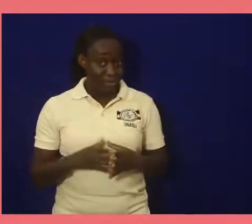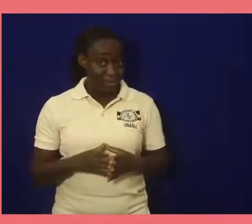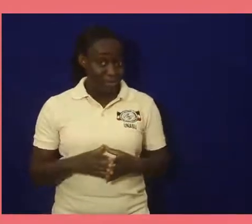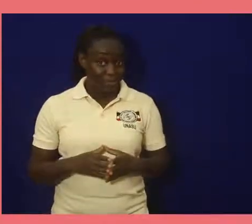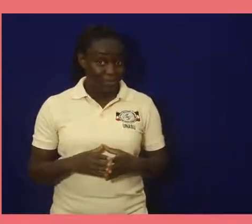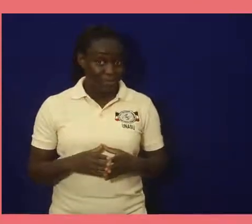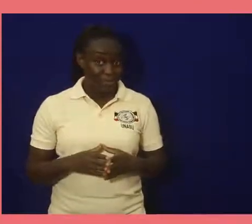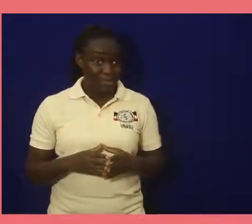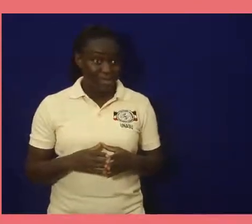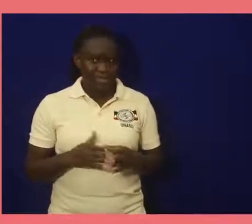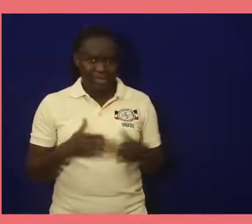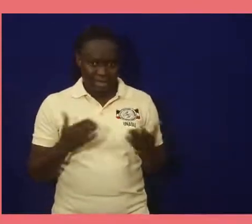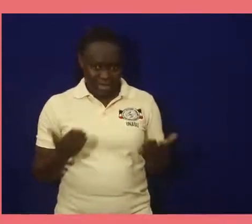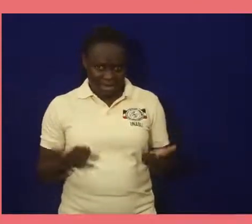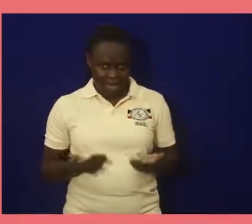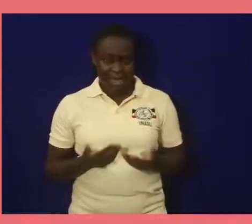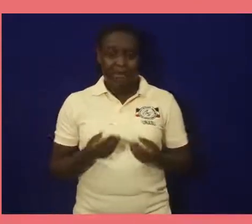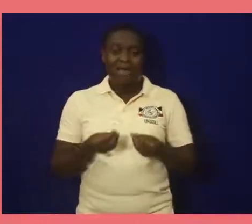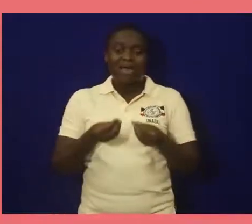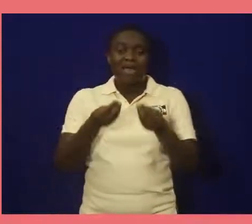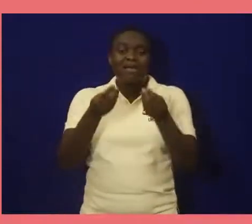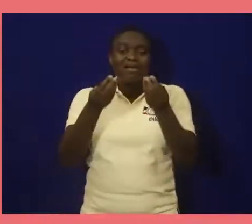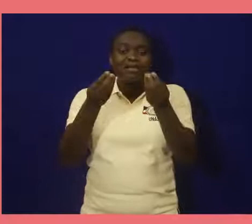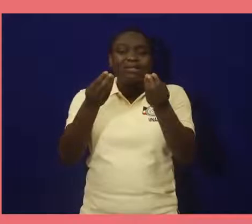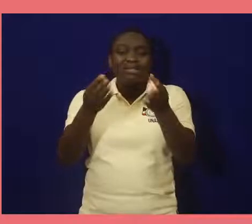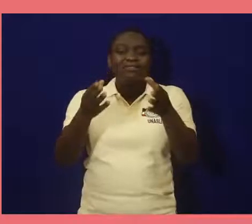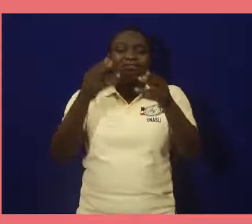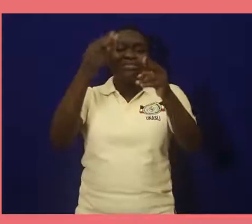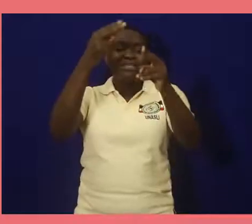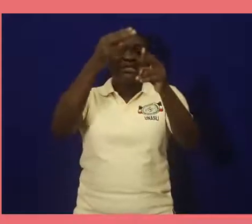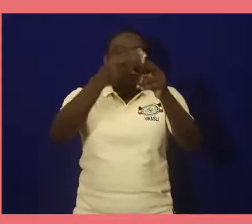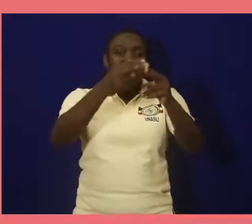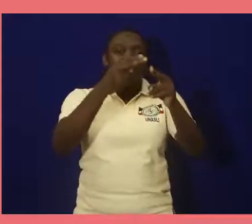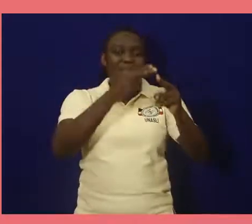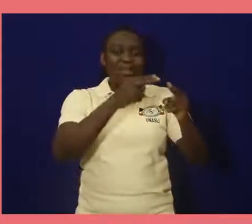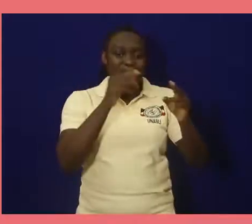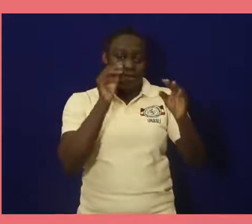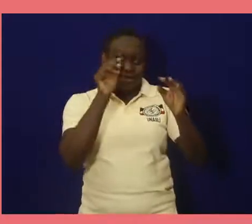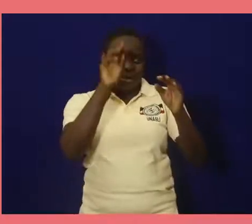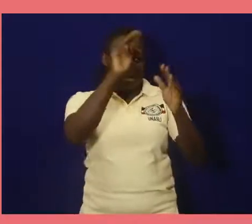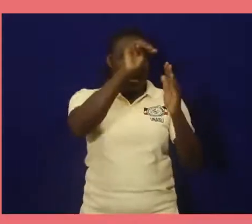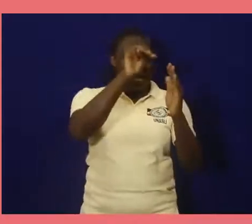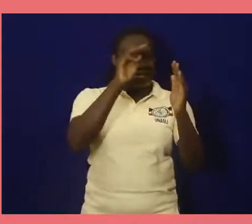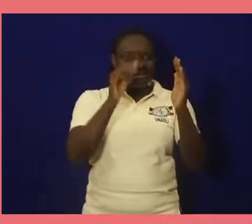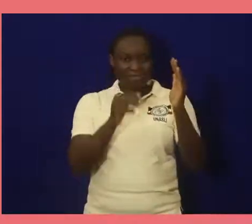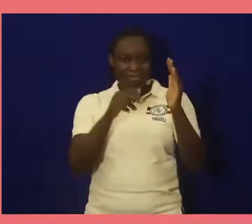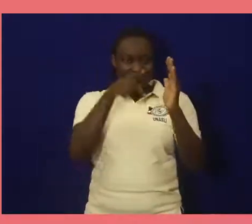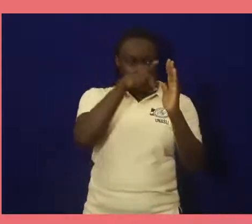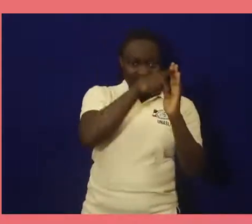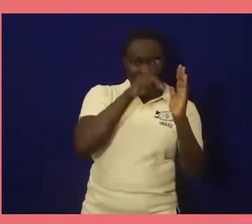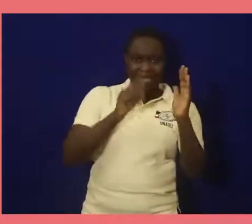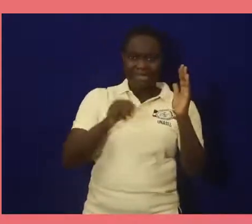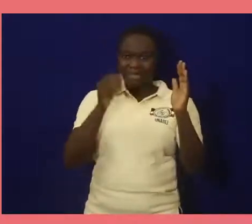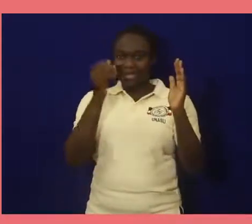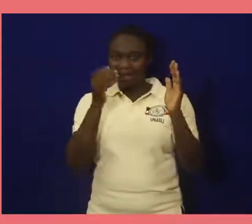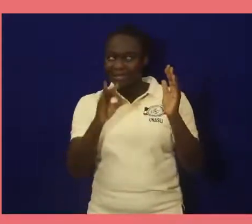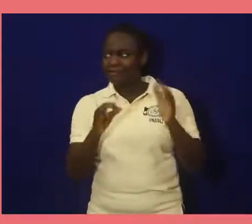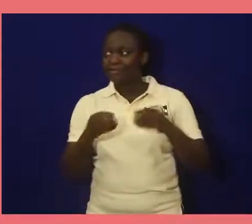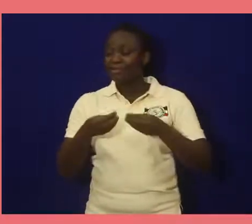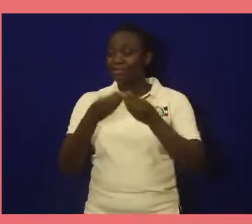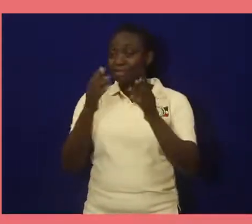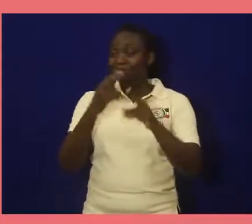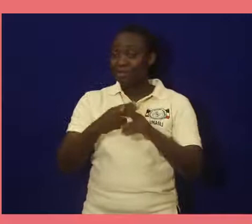Now, I can now give you the proper names of these labels. The proper names